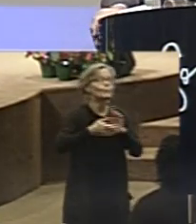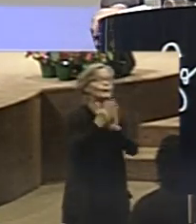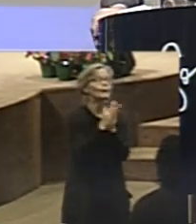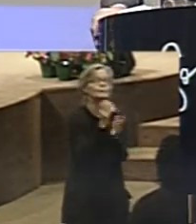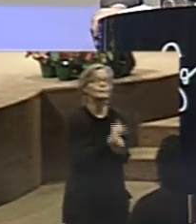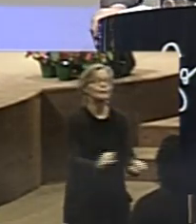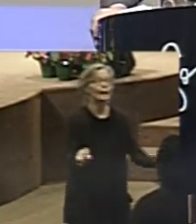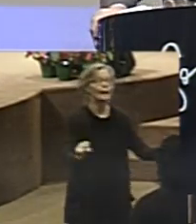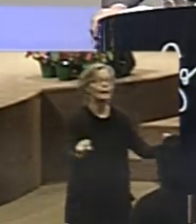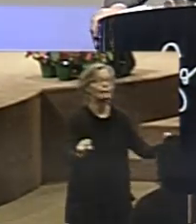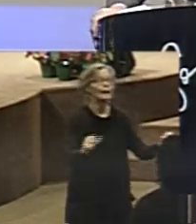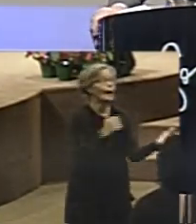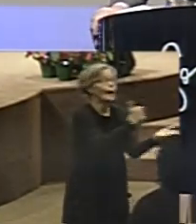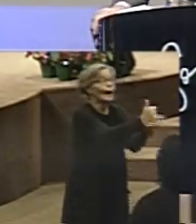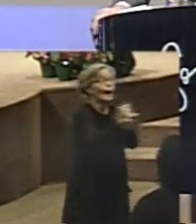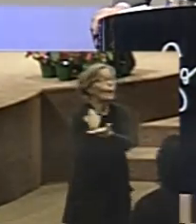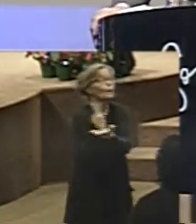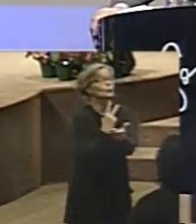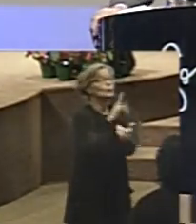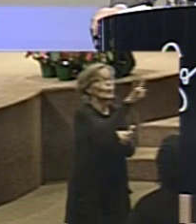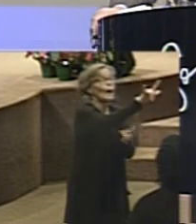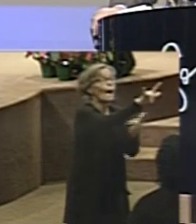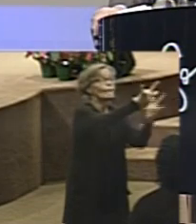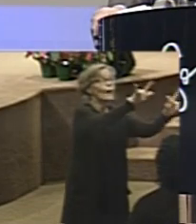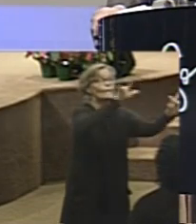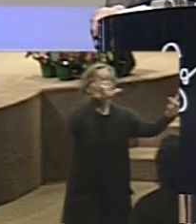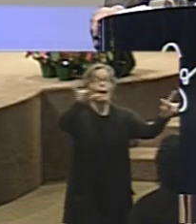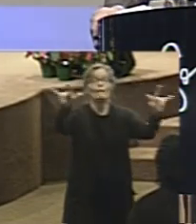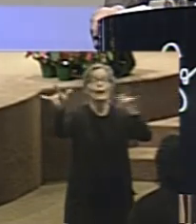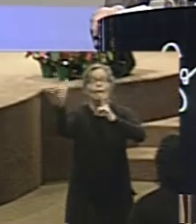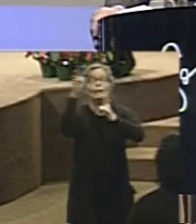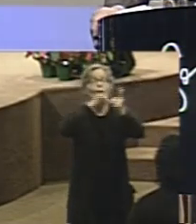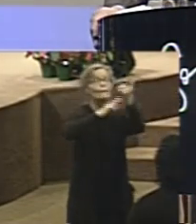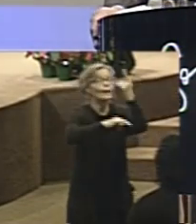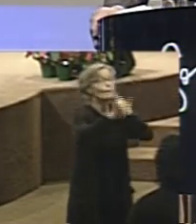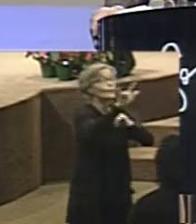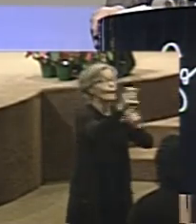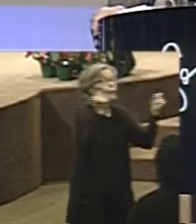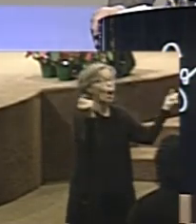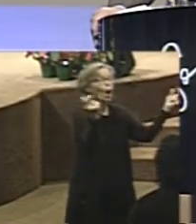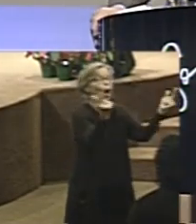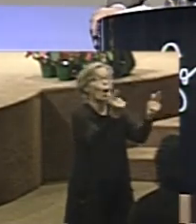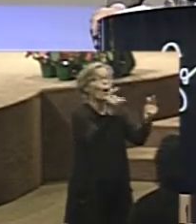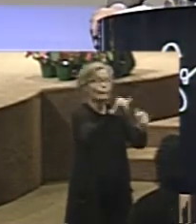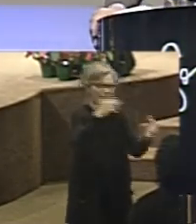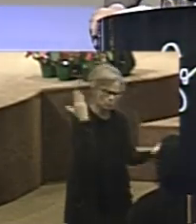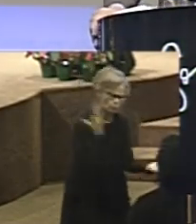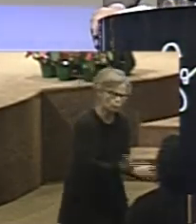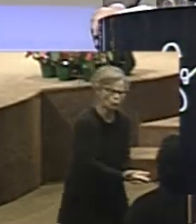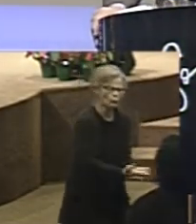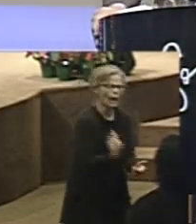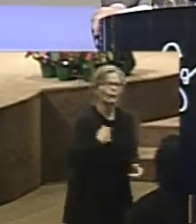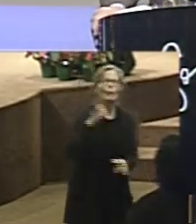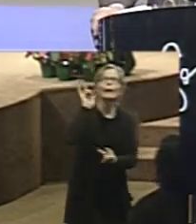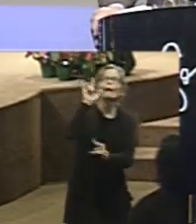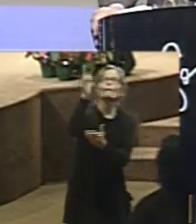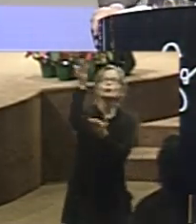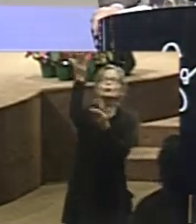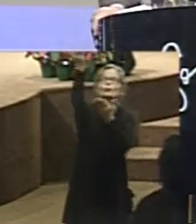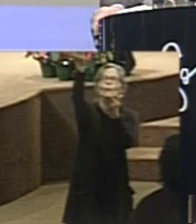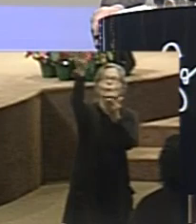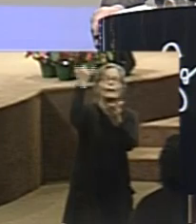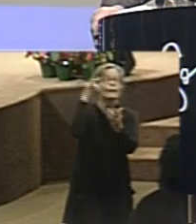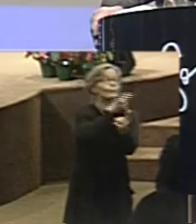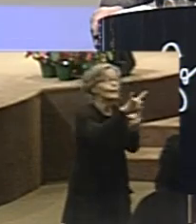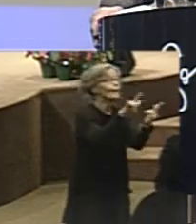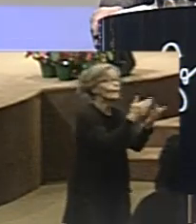another, because you said loving each other is proof that we love you. For how can we love God whom we have